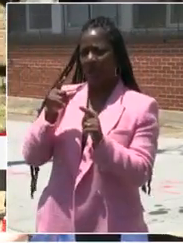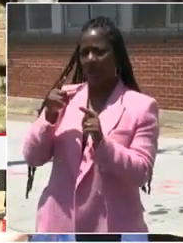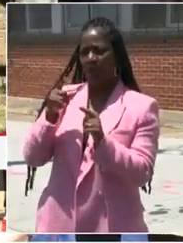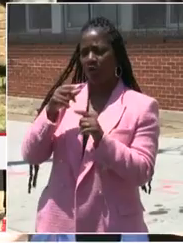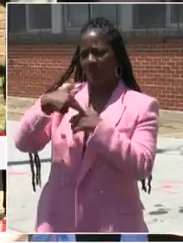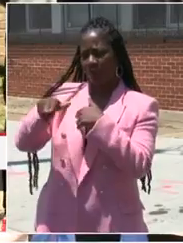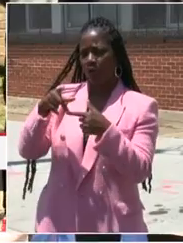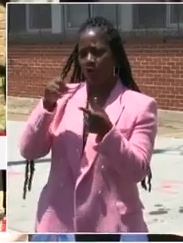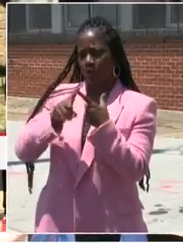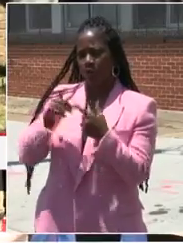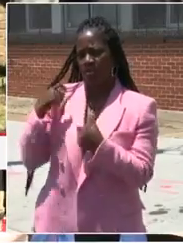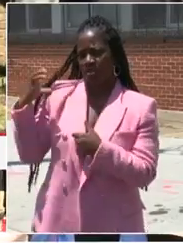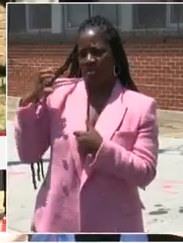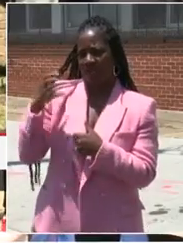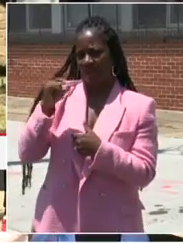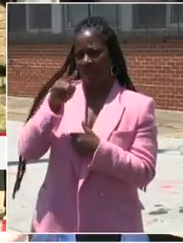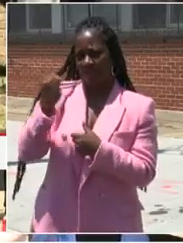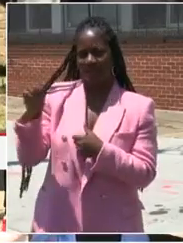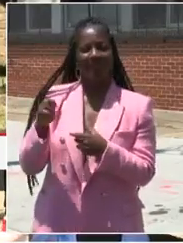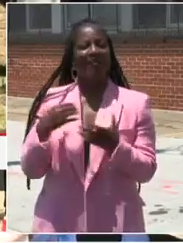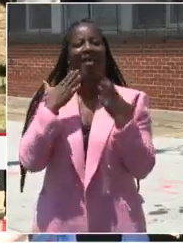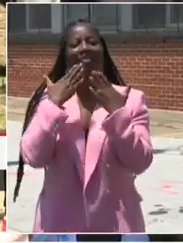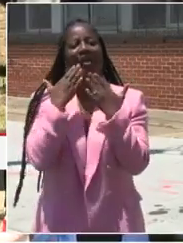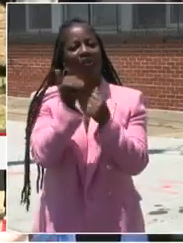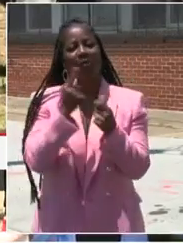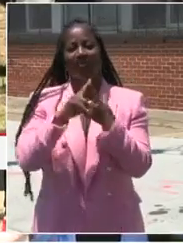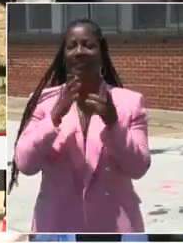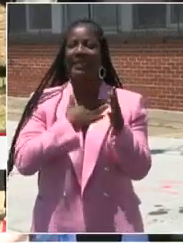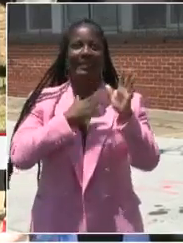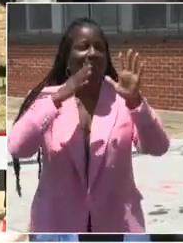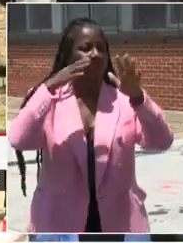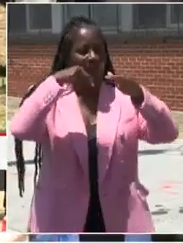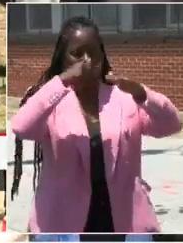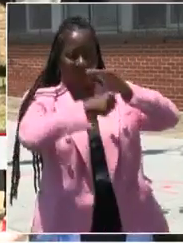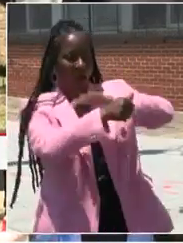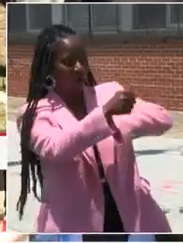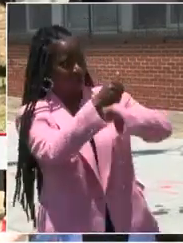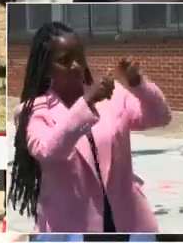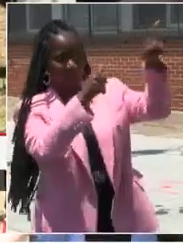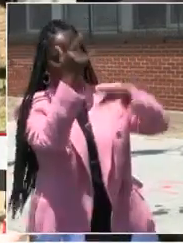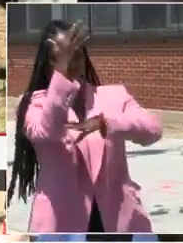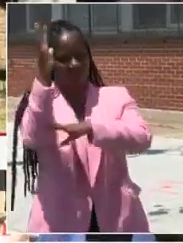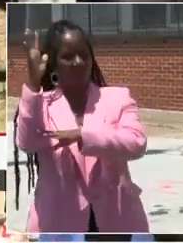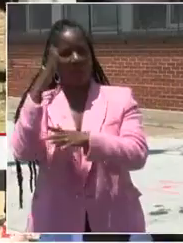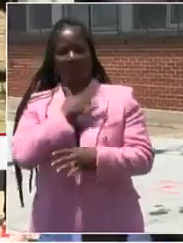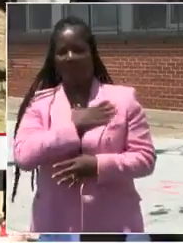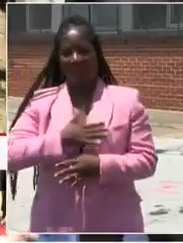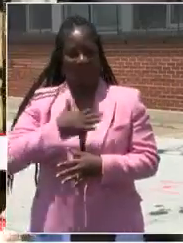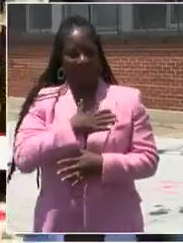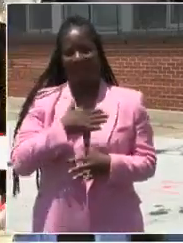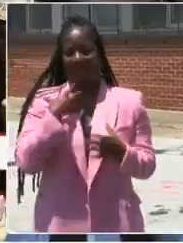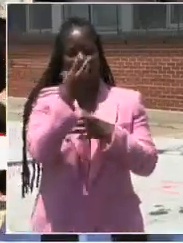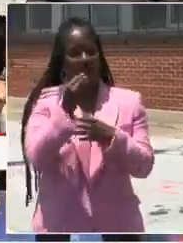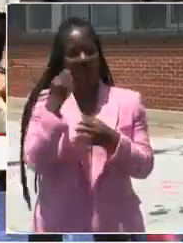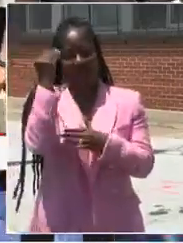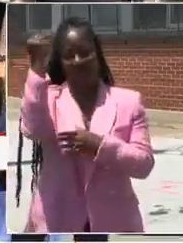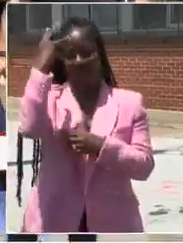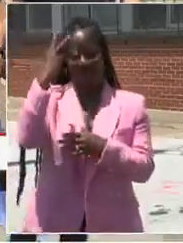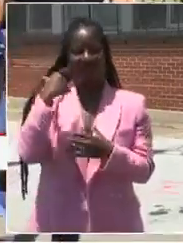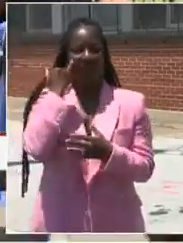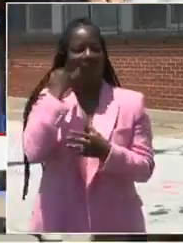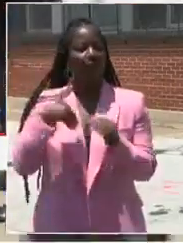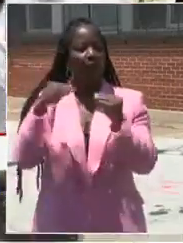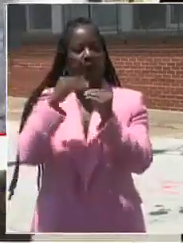Conti. Okay. Thank you, everybody. Get out of the sun. I'll stick around in the shade if you have any more questions from the